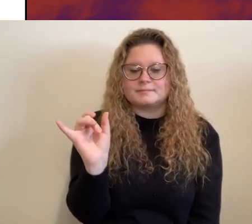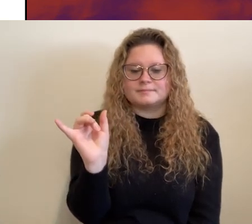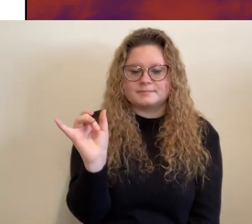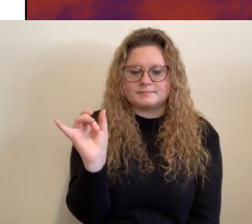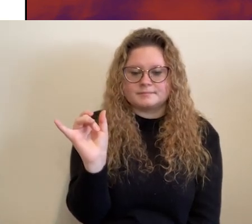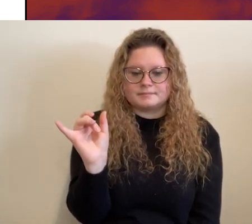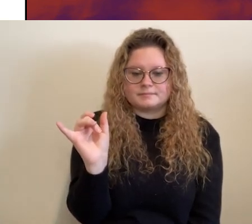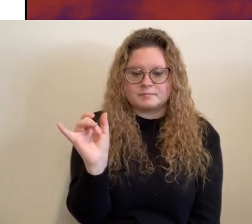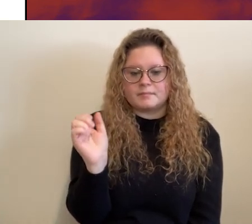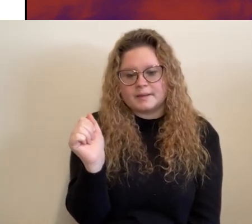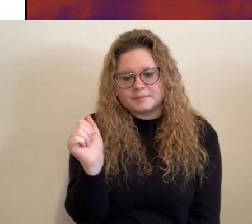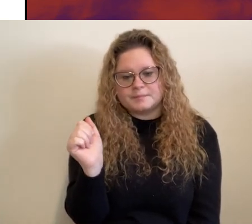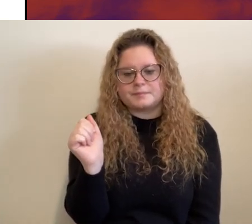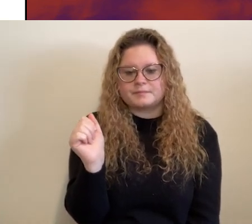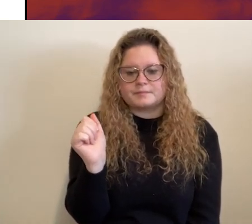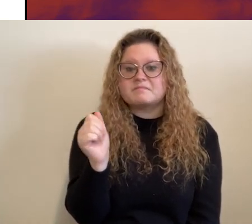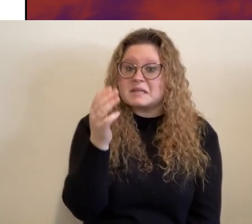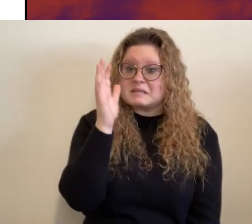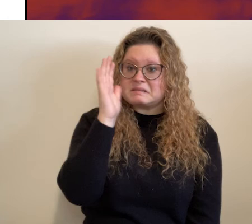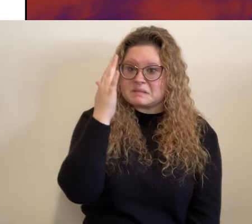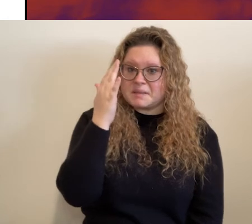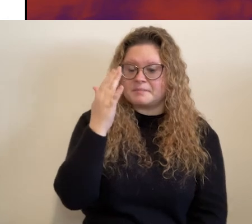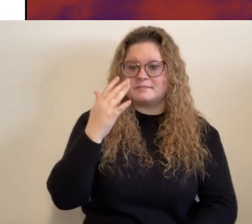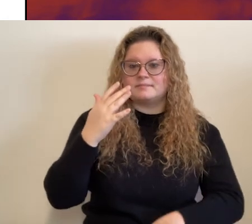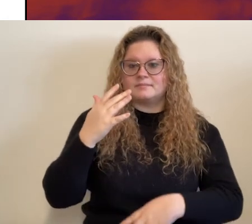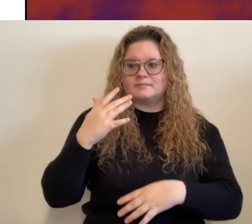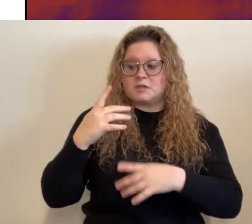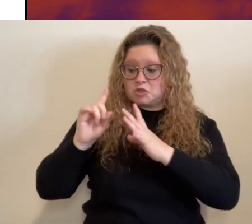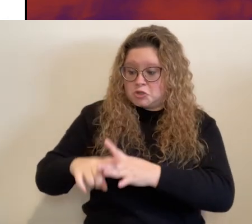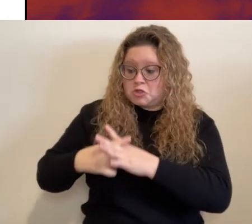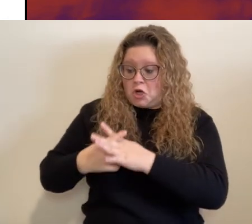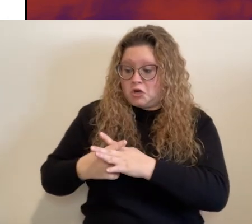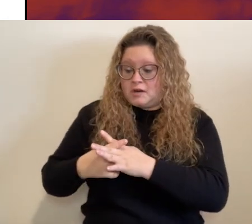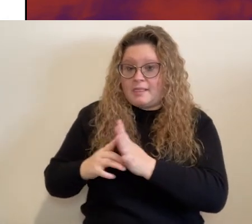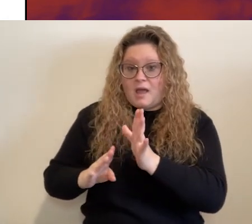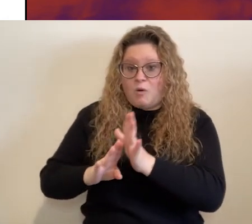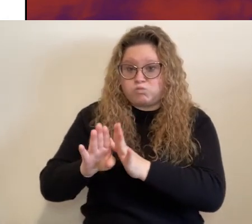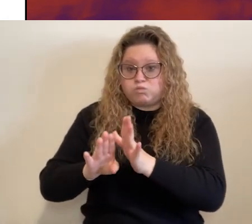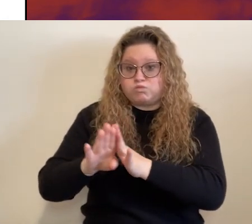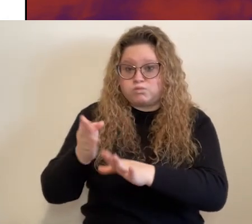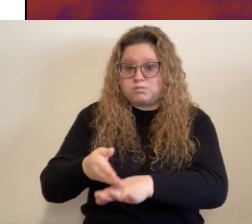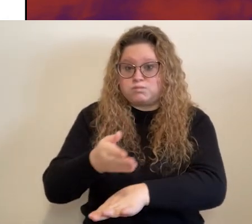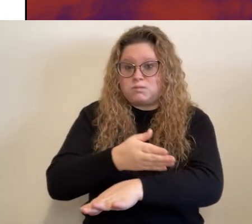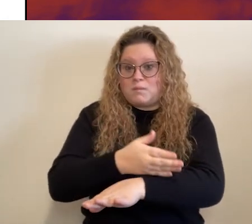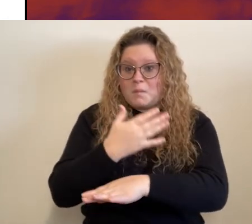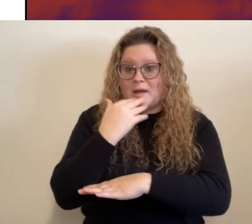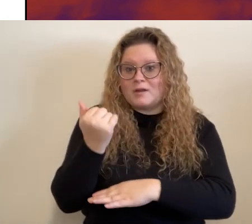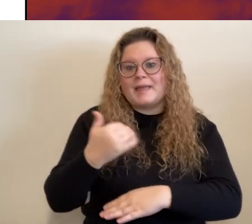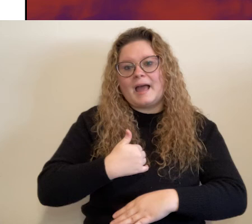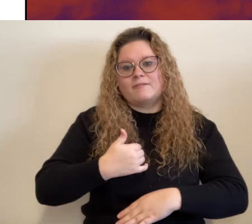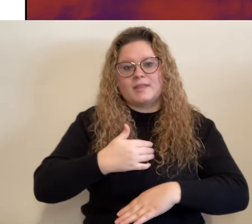are happening and evolving over time. So it'll be natural for like the call out and then the different artist